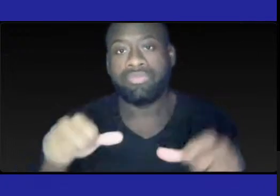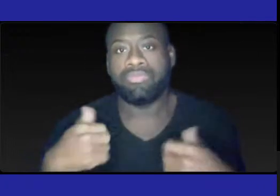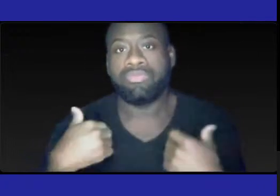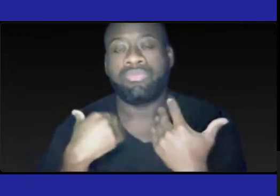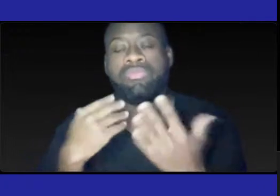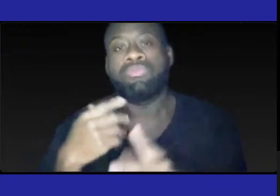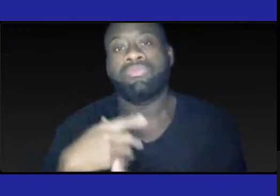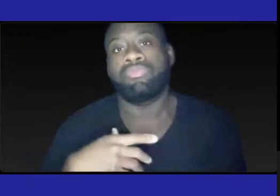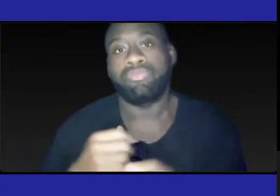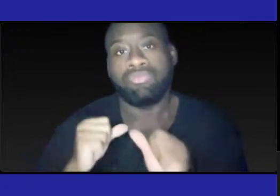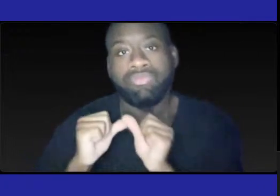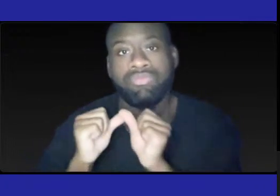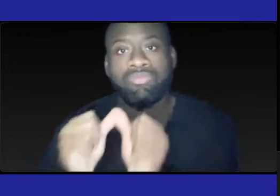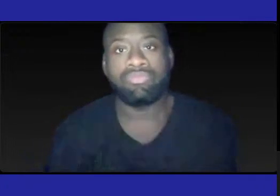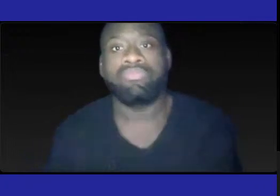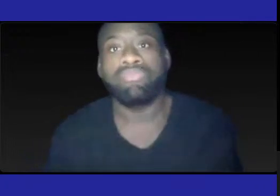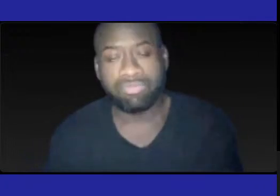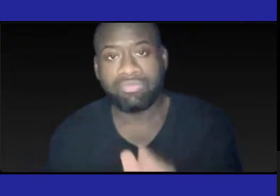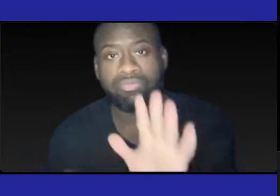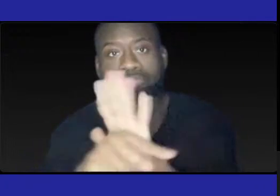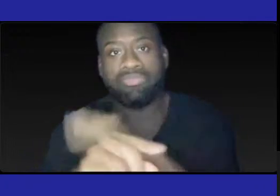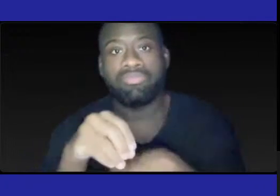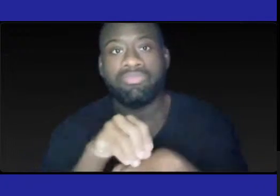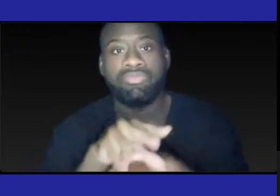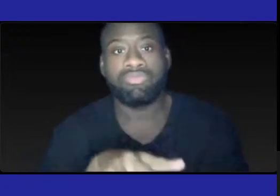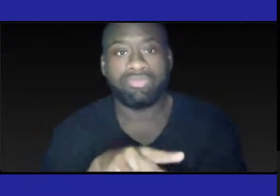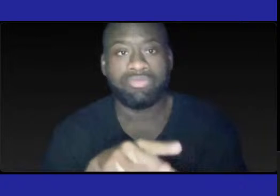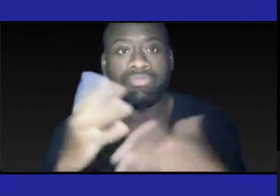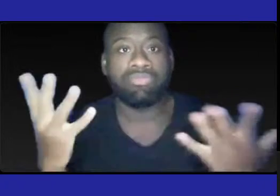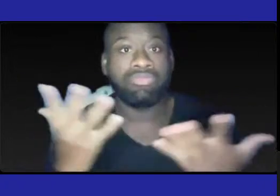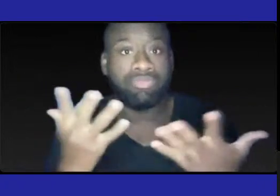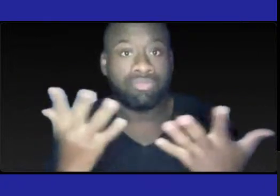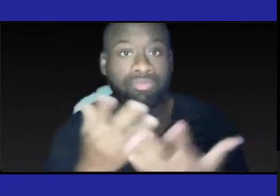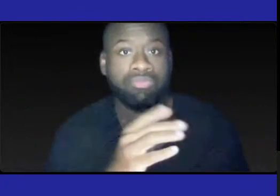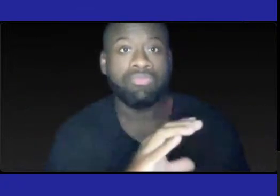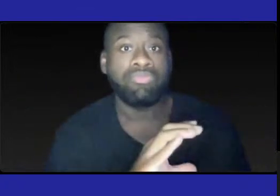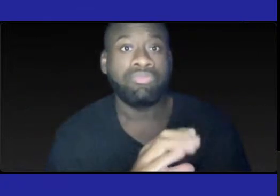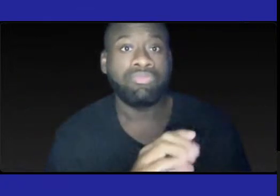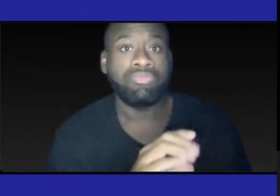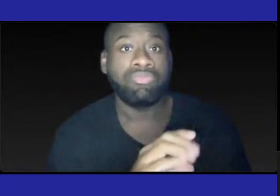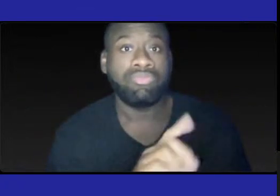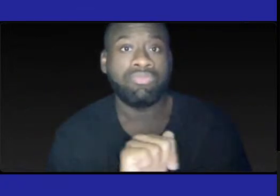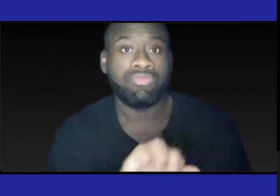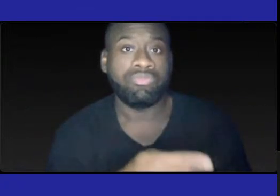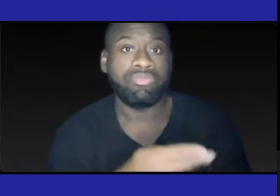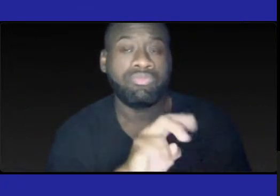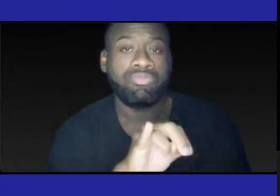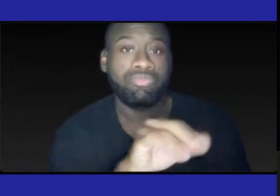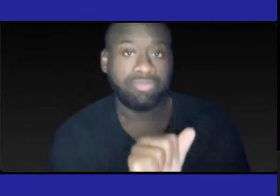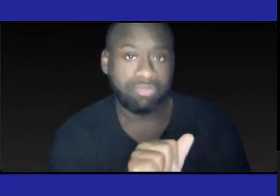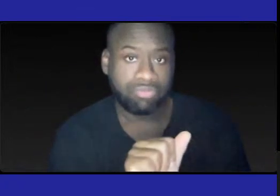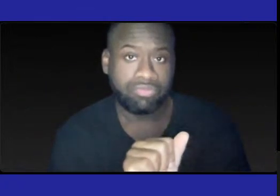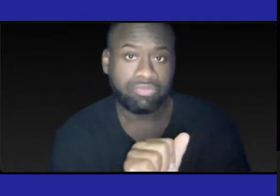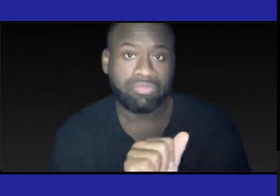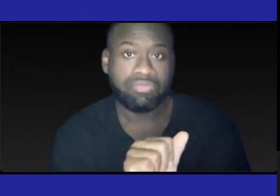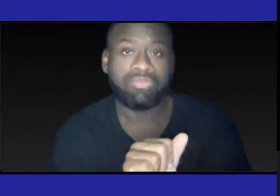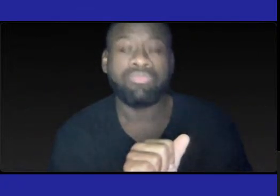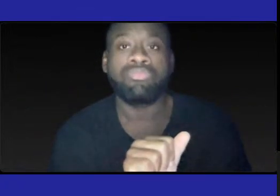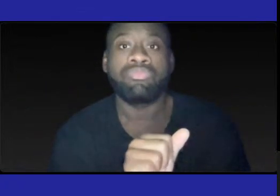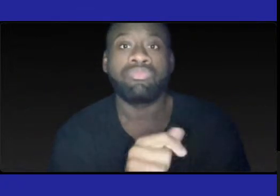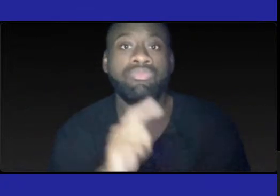effects. Preeclampsia is one of those conditions which is very frequently seen in